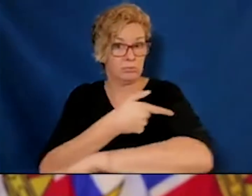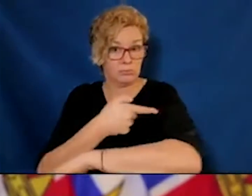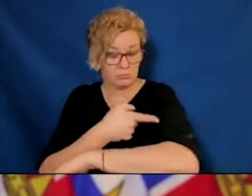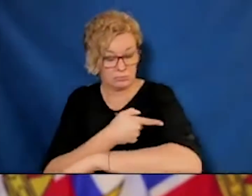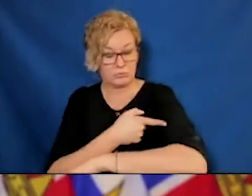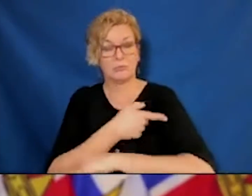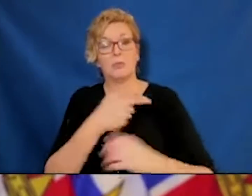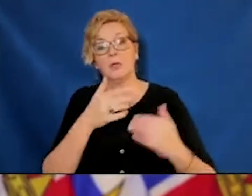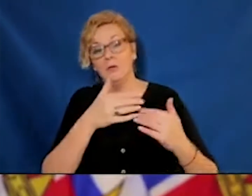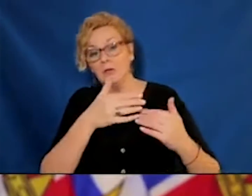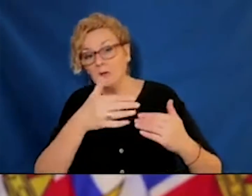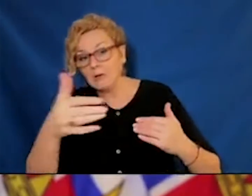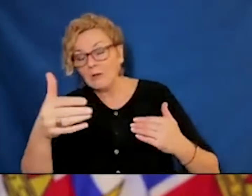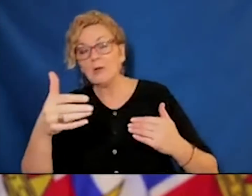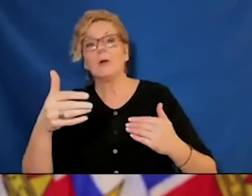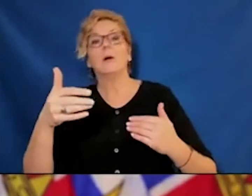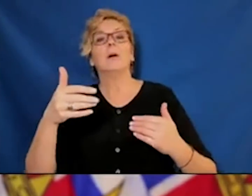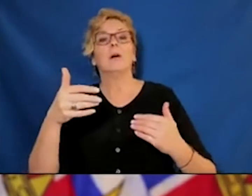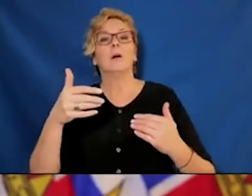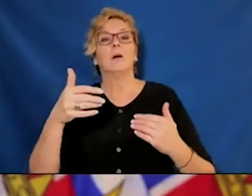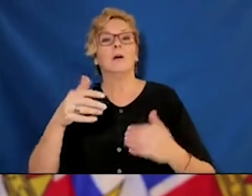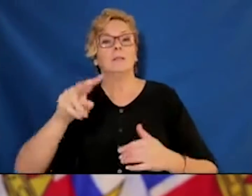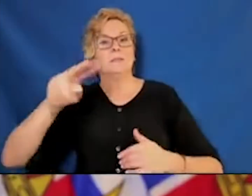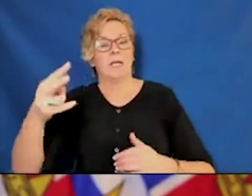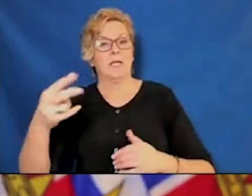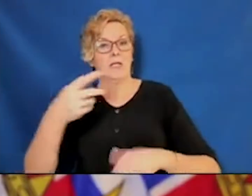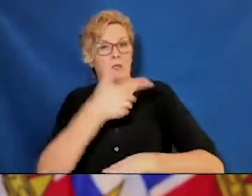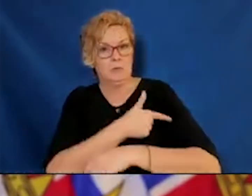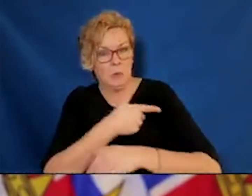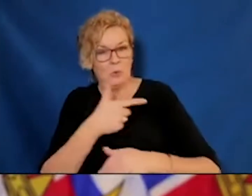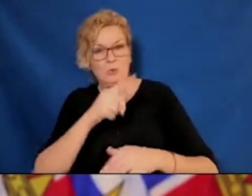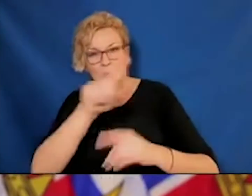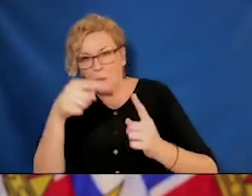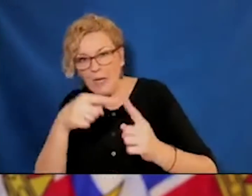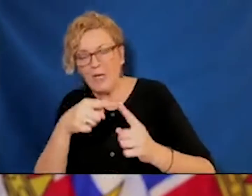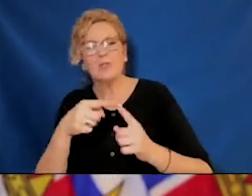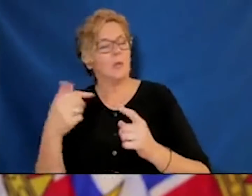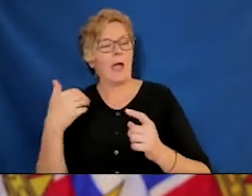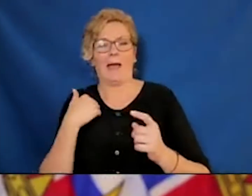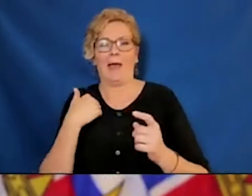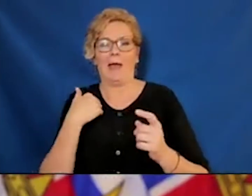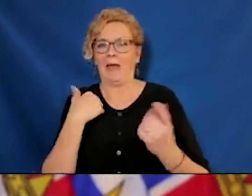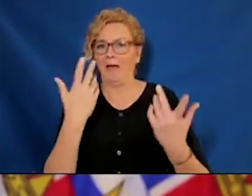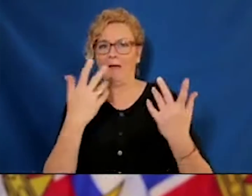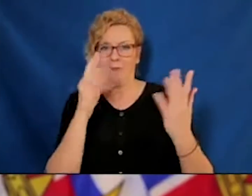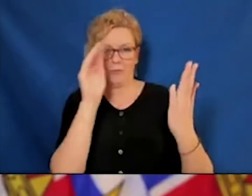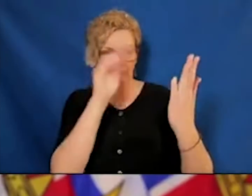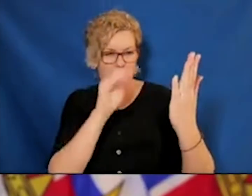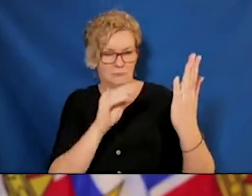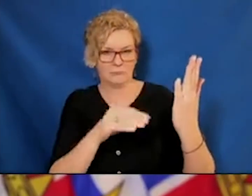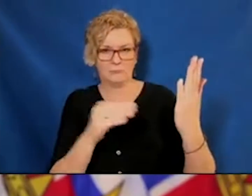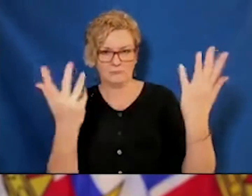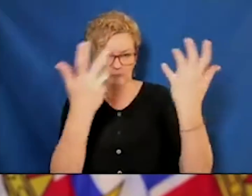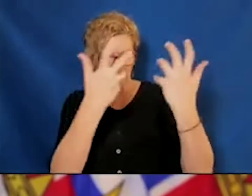in February than we did in January, and more doses in March, quite a large step up in March compared